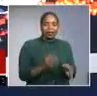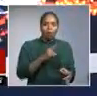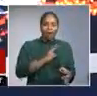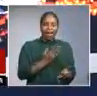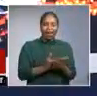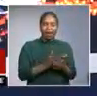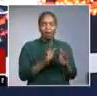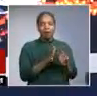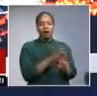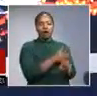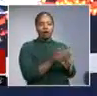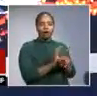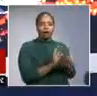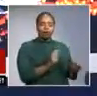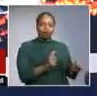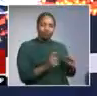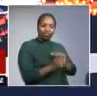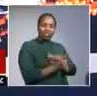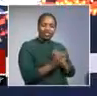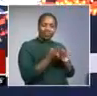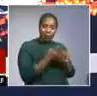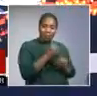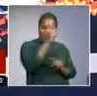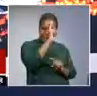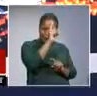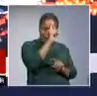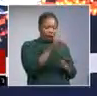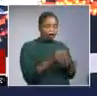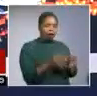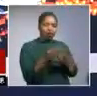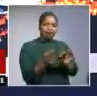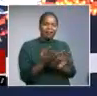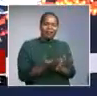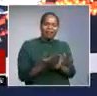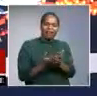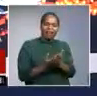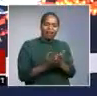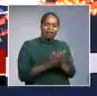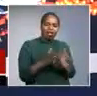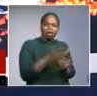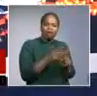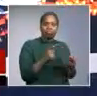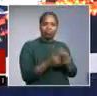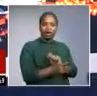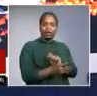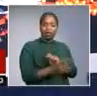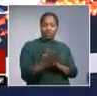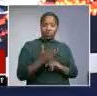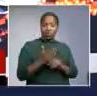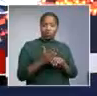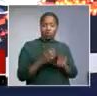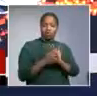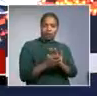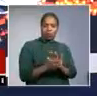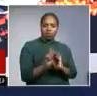persuade those who are predominantly from the black political parties. He's able to persuade them. For instance, we had Marlon Daniels in Nelson